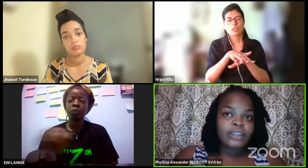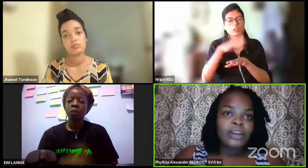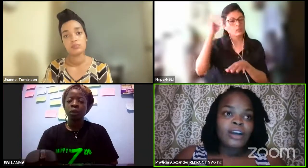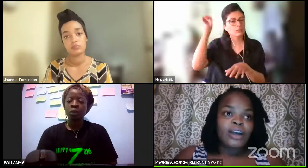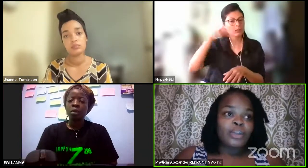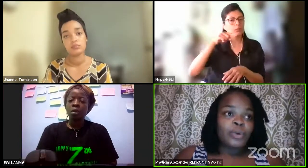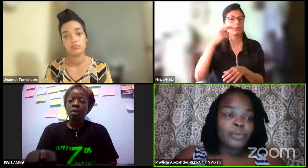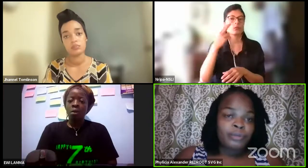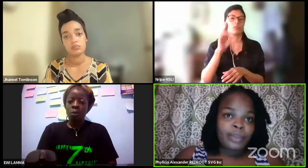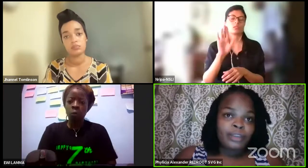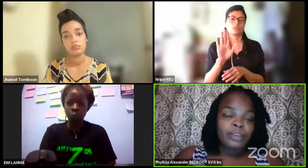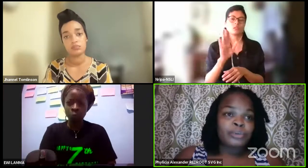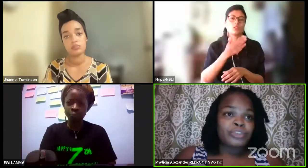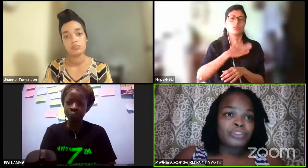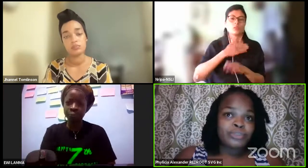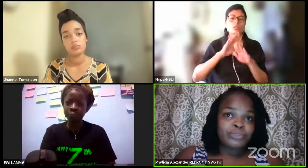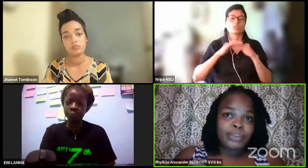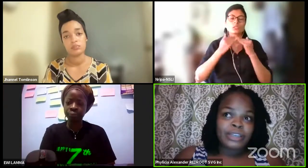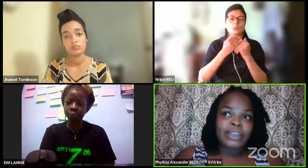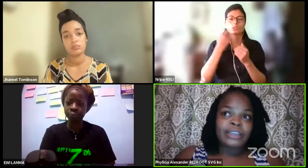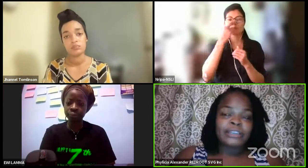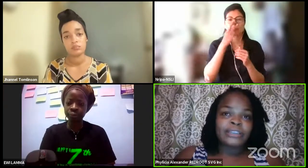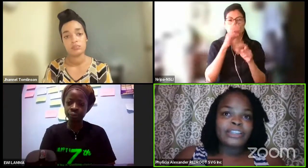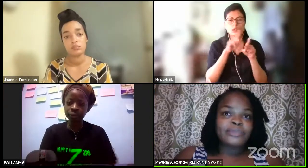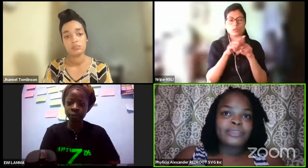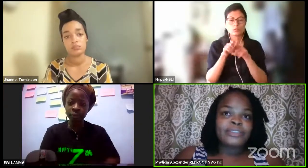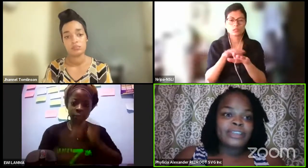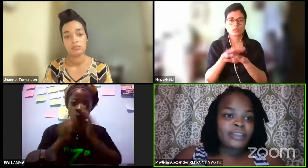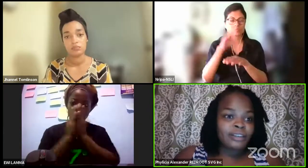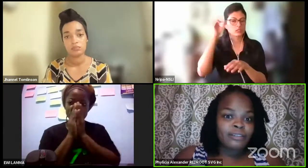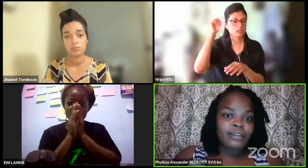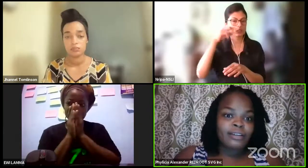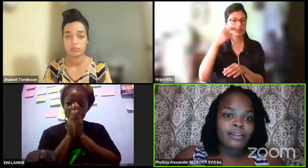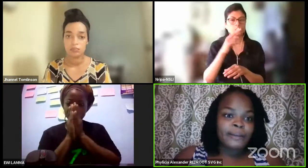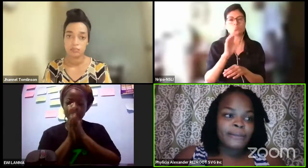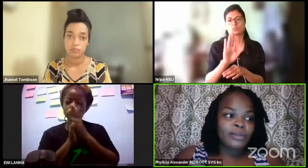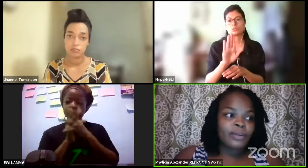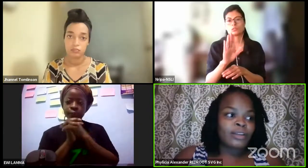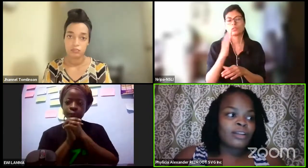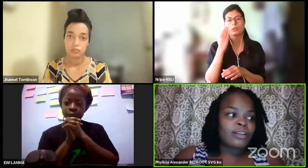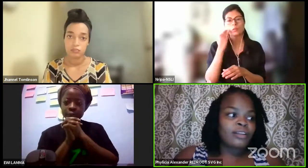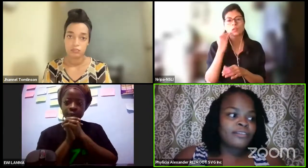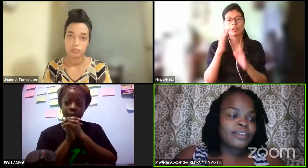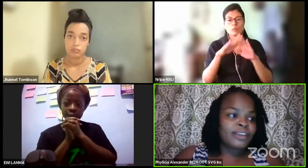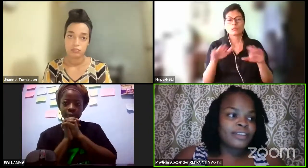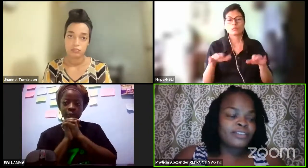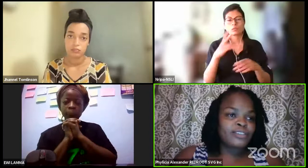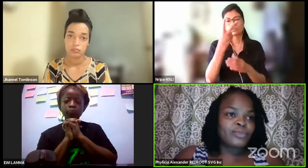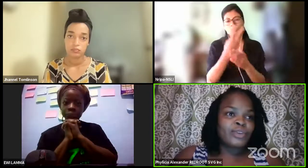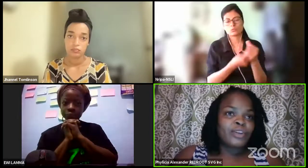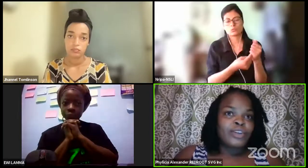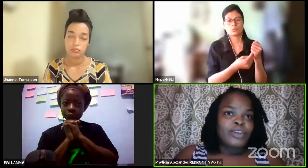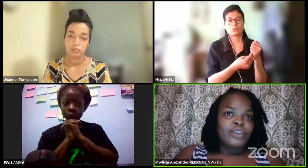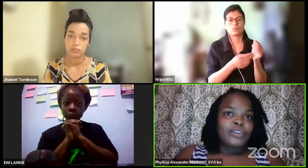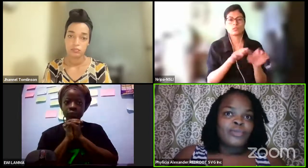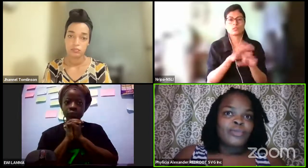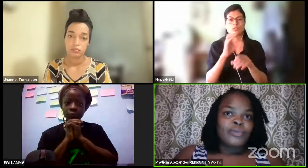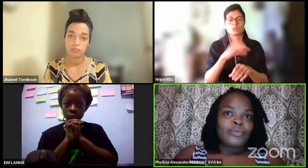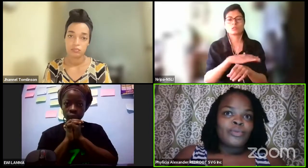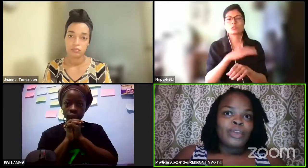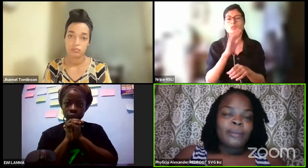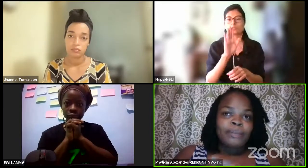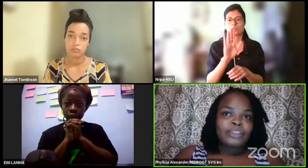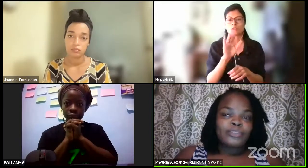psychologically on our women and our children, and it would take a lot of years